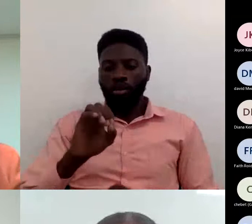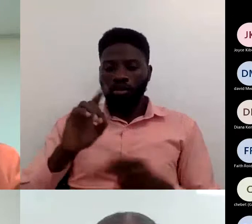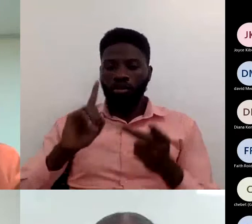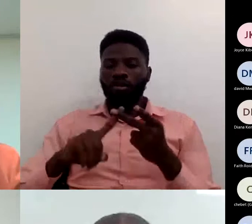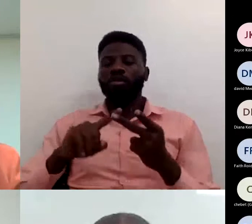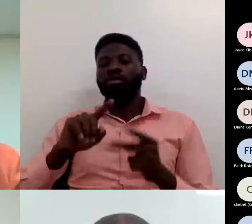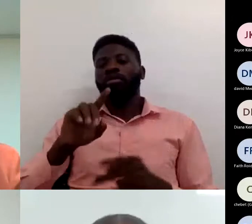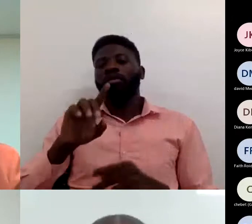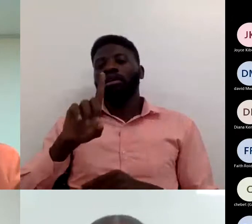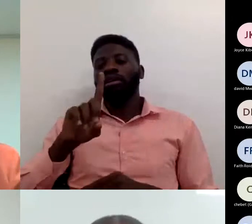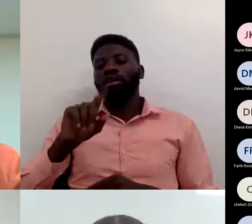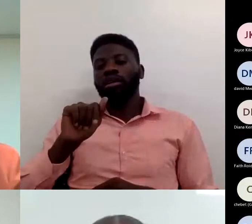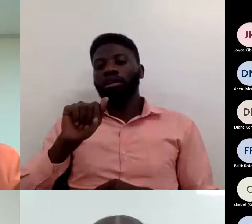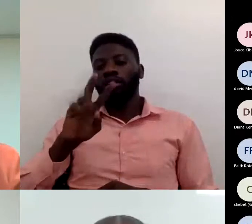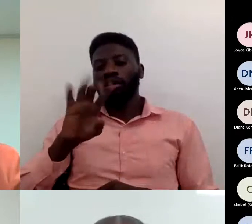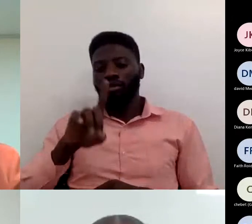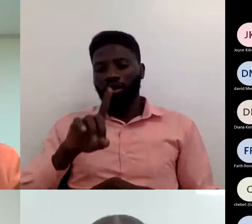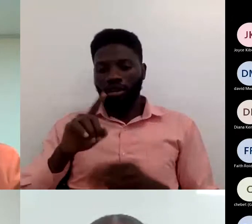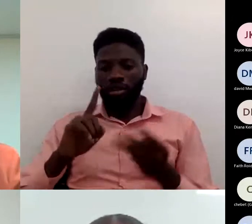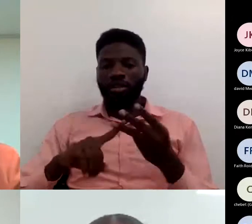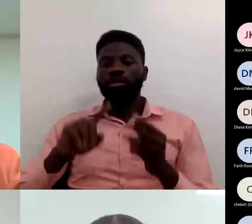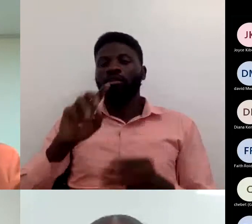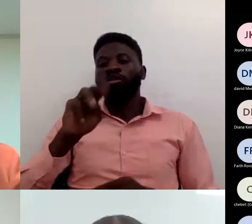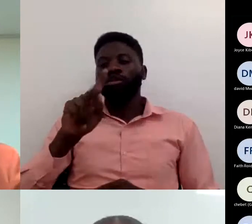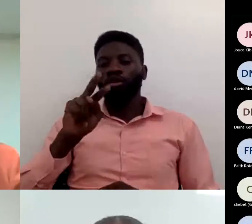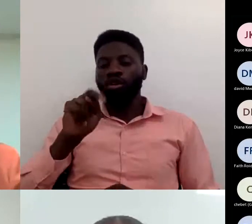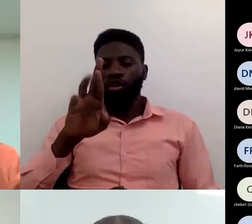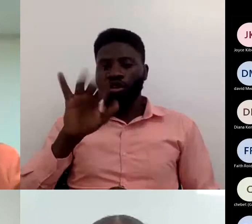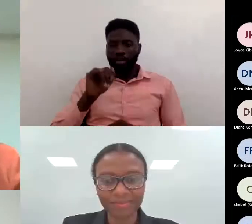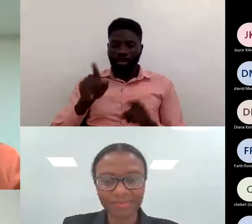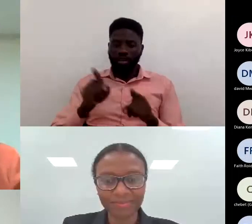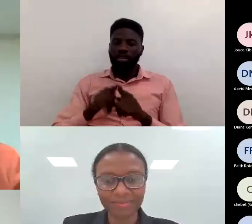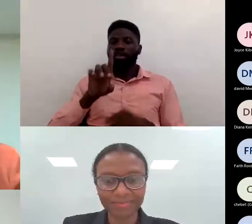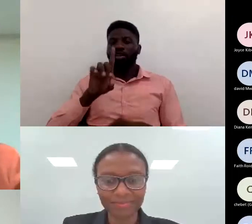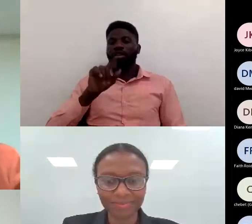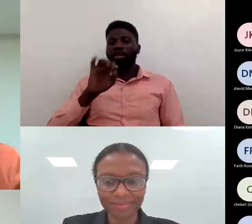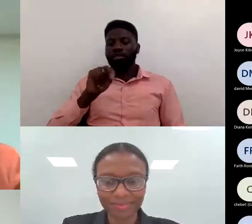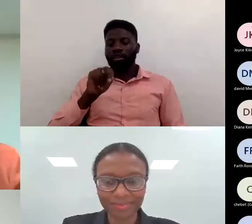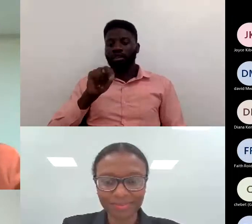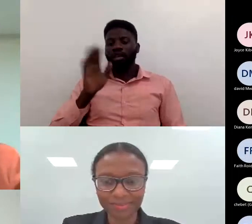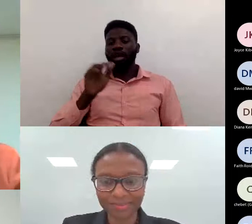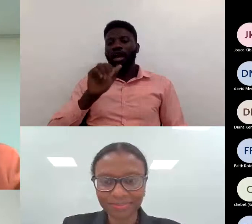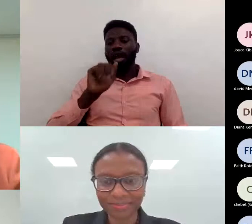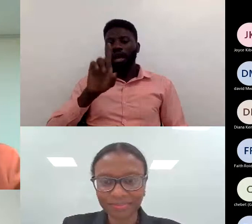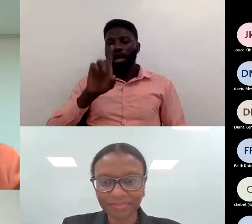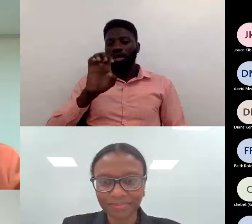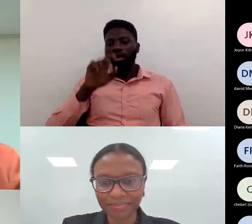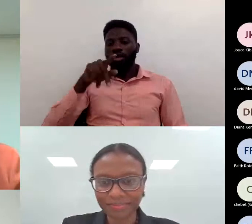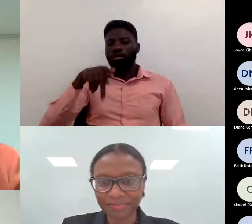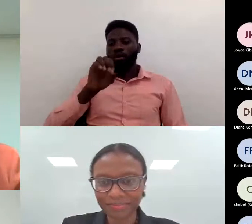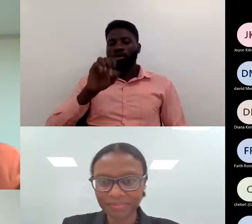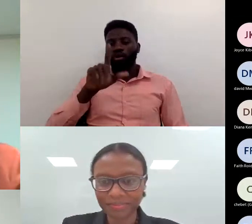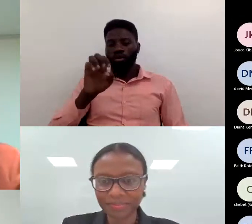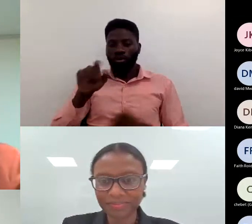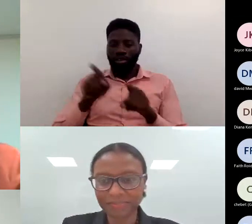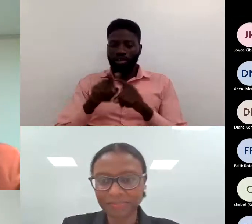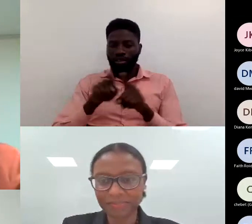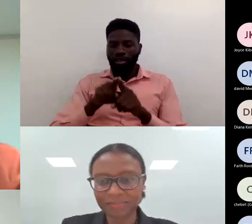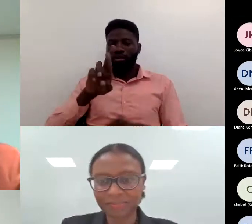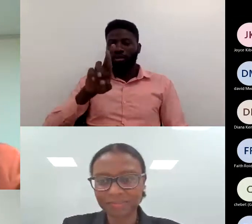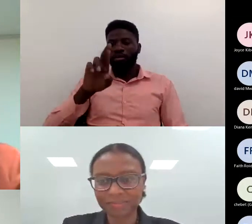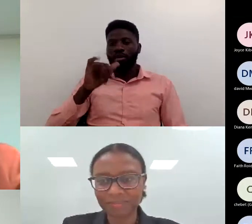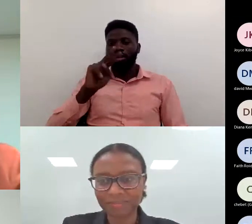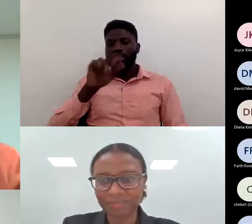Mwindi, Evans Munyori, David Adepojo, Regina, and Joyce. Special thanks to